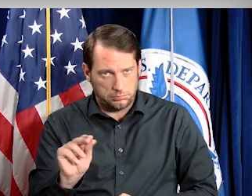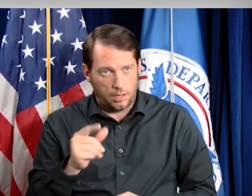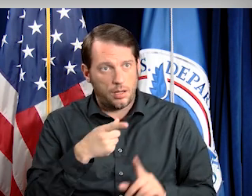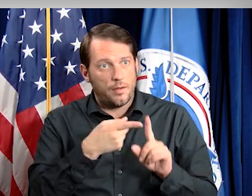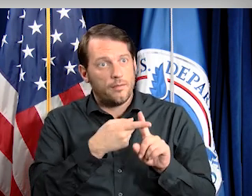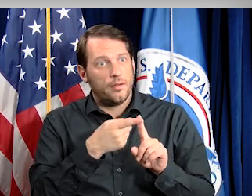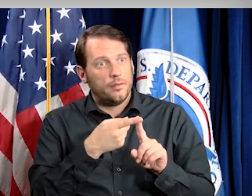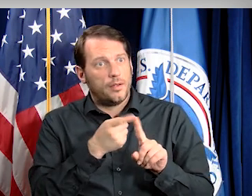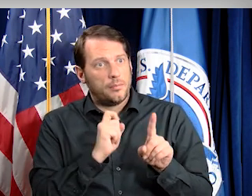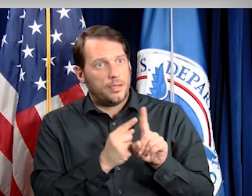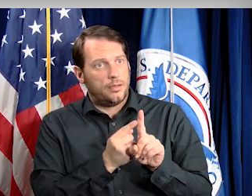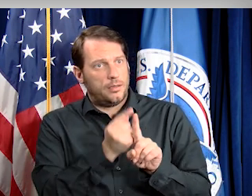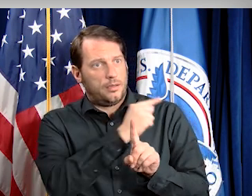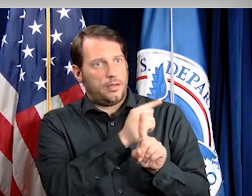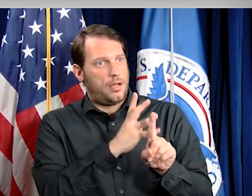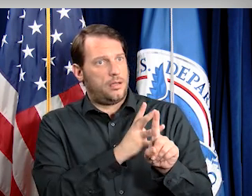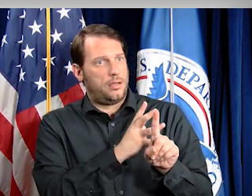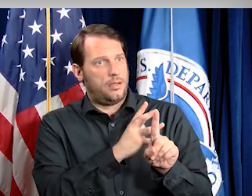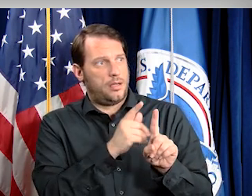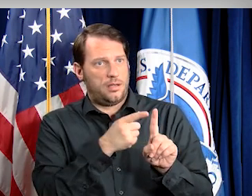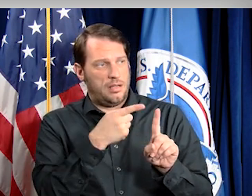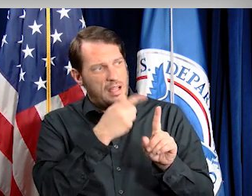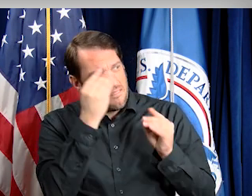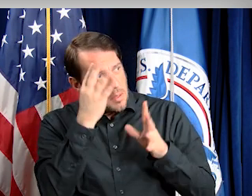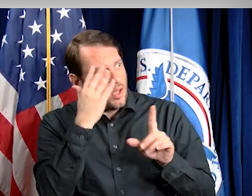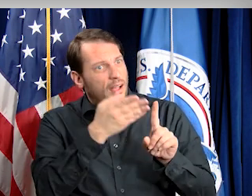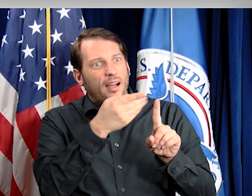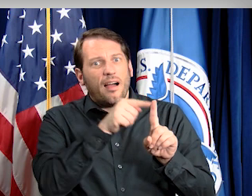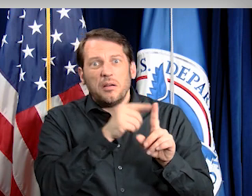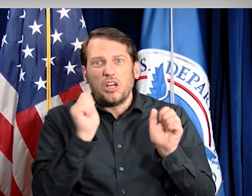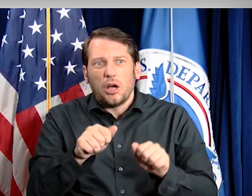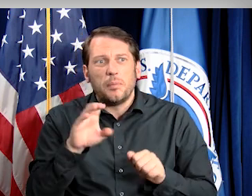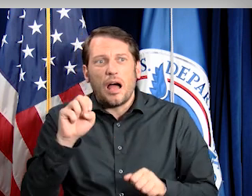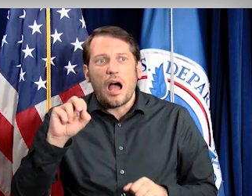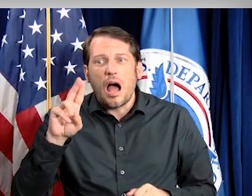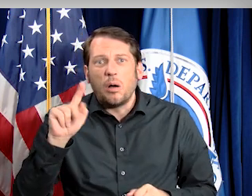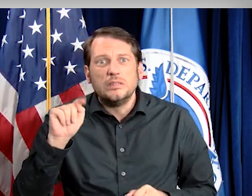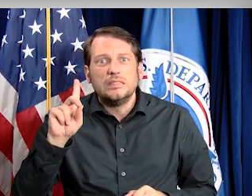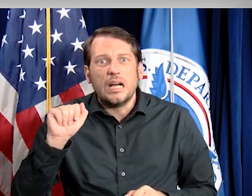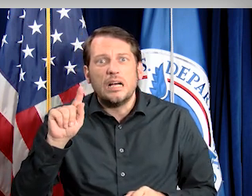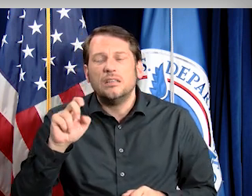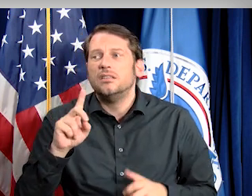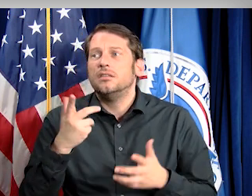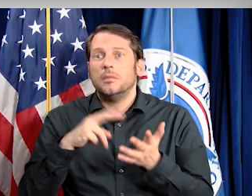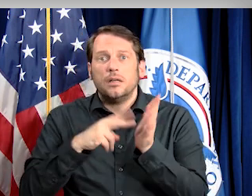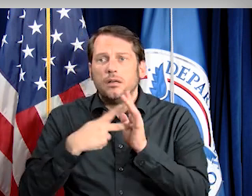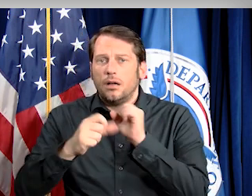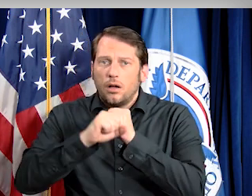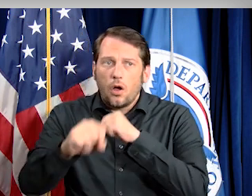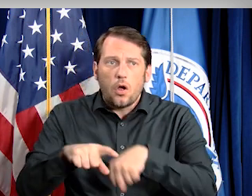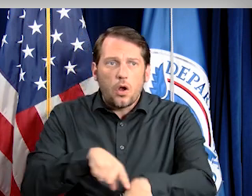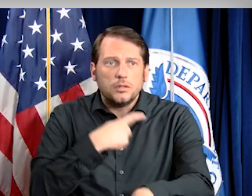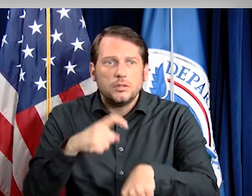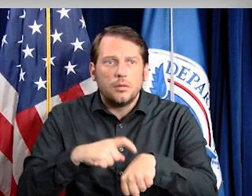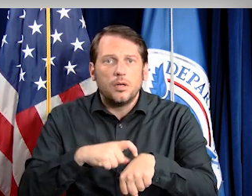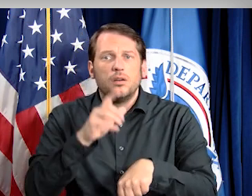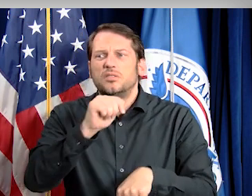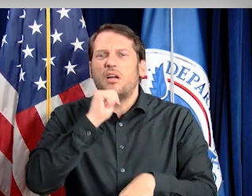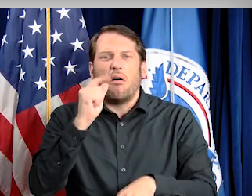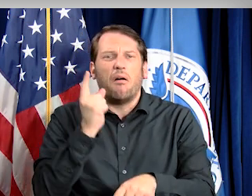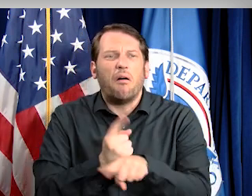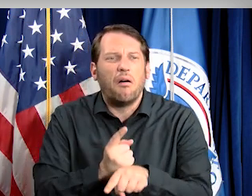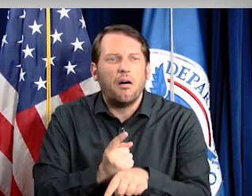as accurate. And crowdsourcing projects actually are integrating verification and validation protocols into